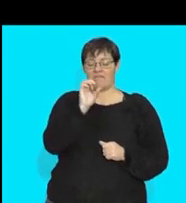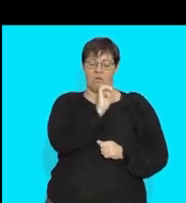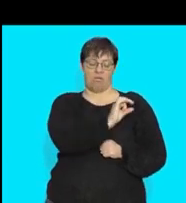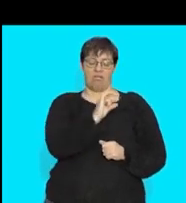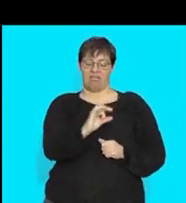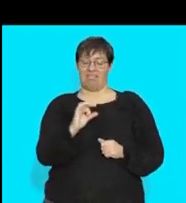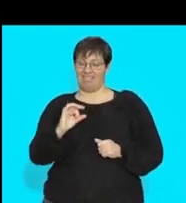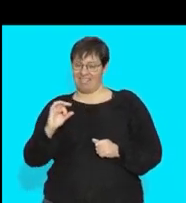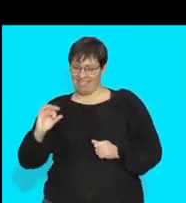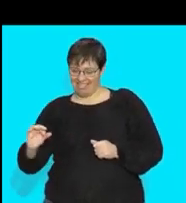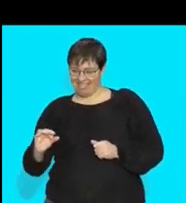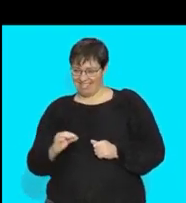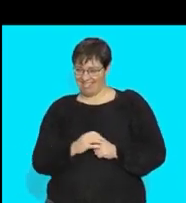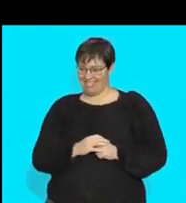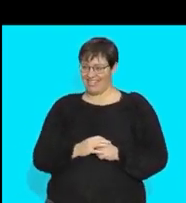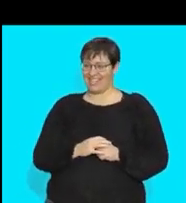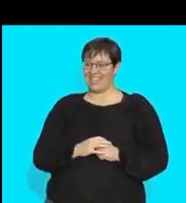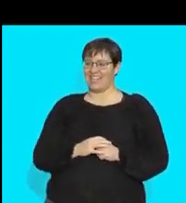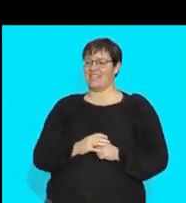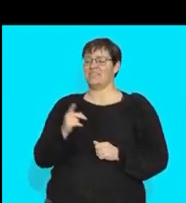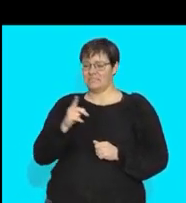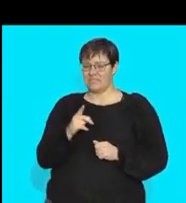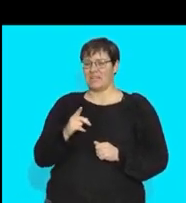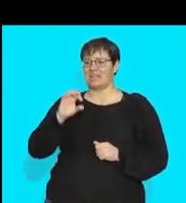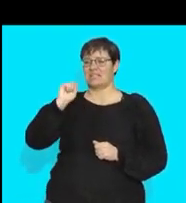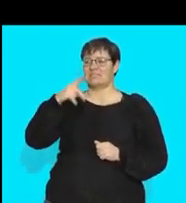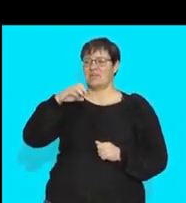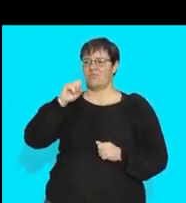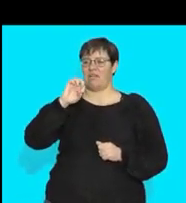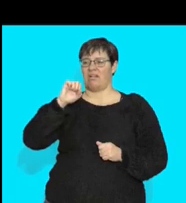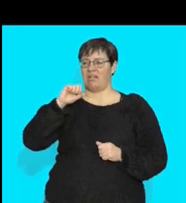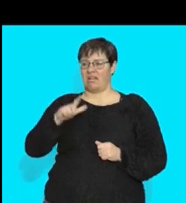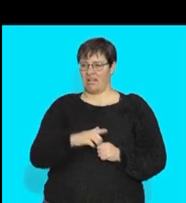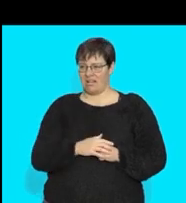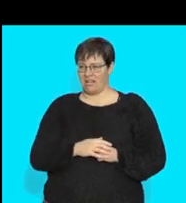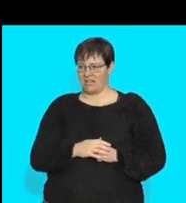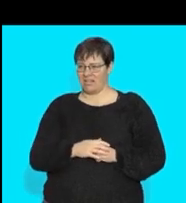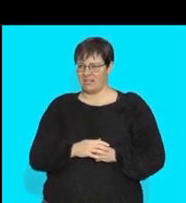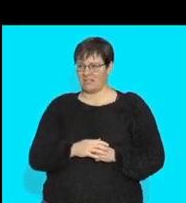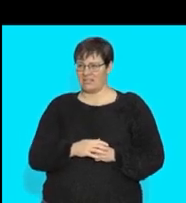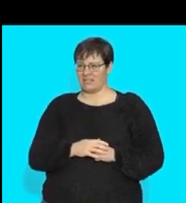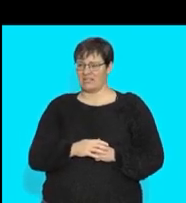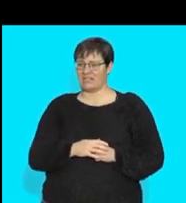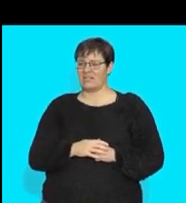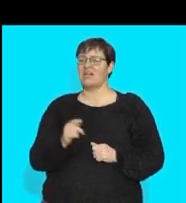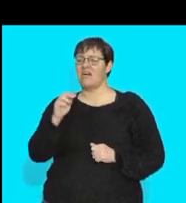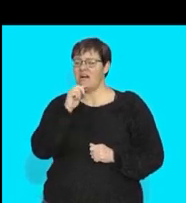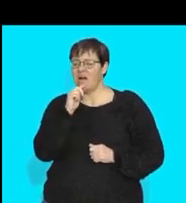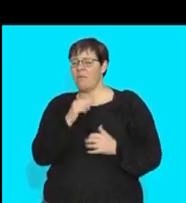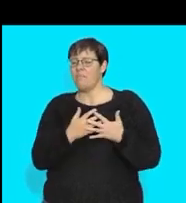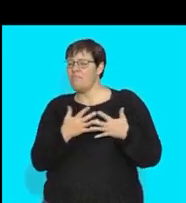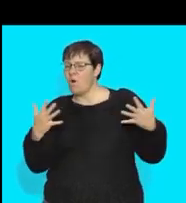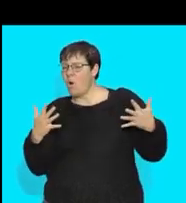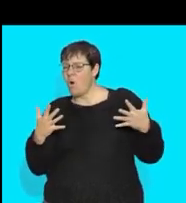see that insects have a little hole, a little spiracle, and we actually see for the first time a far